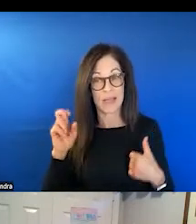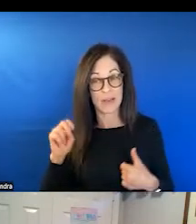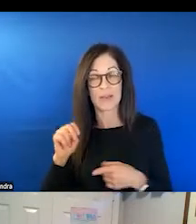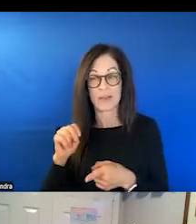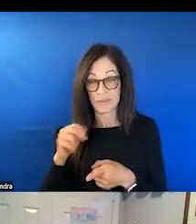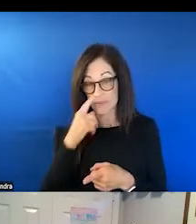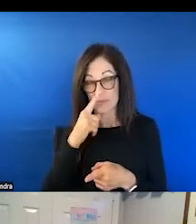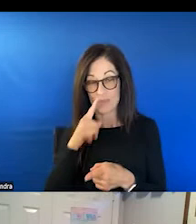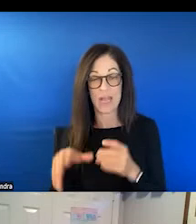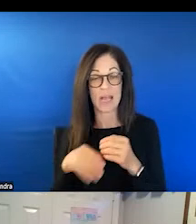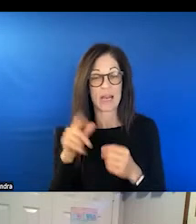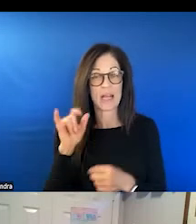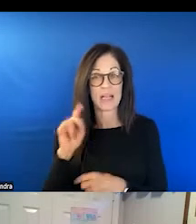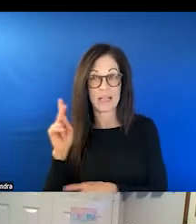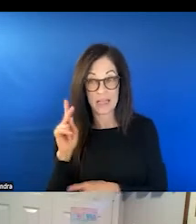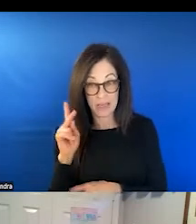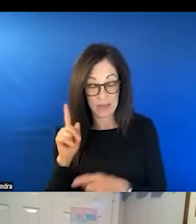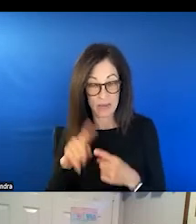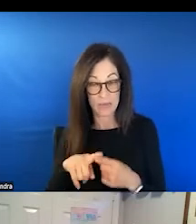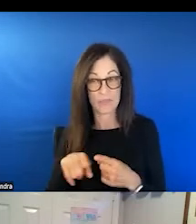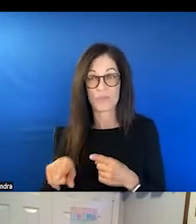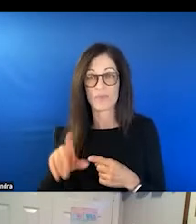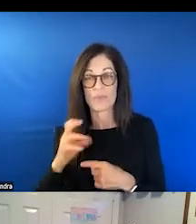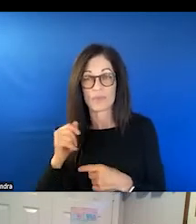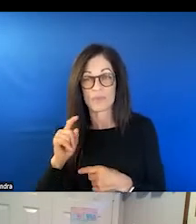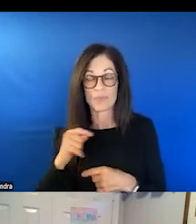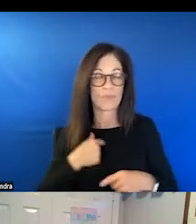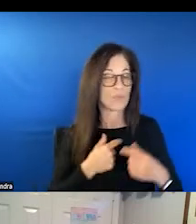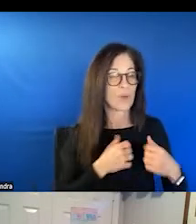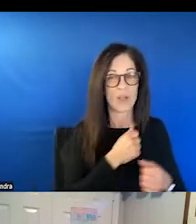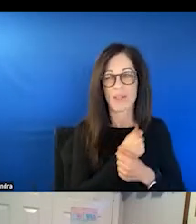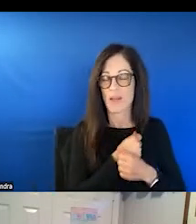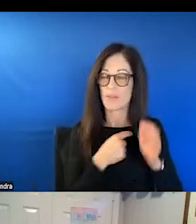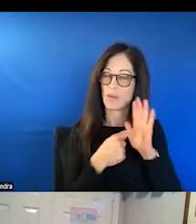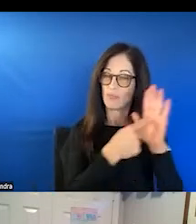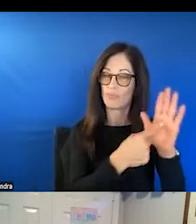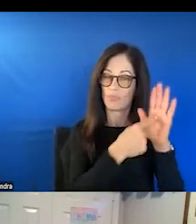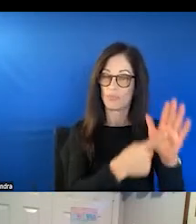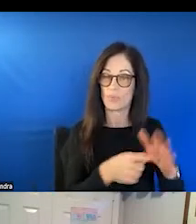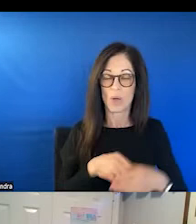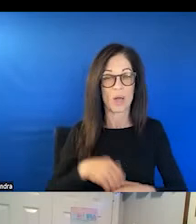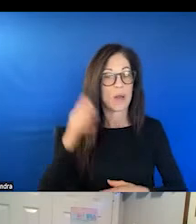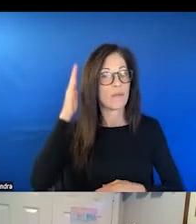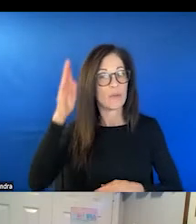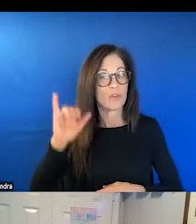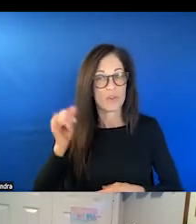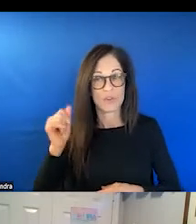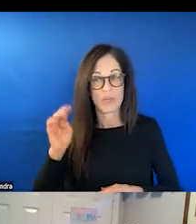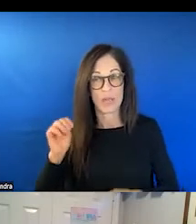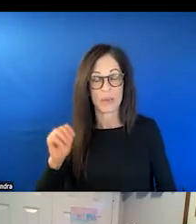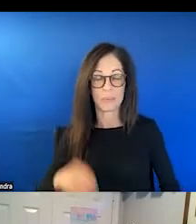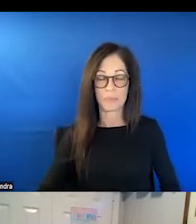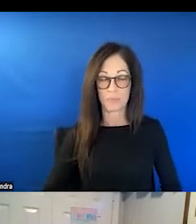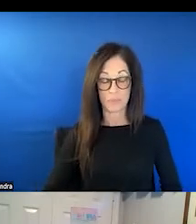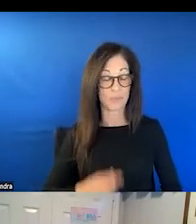for them to get back in contact, we would love to highlight you on a future jam, because we really would